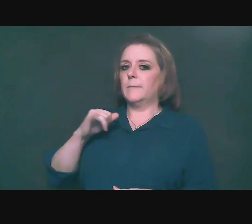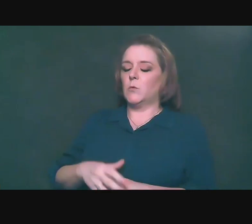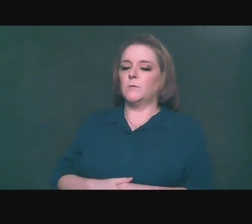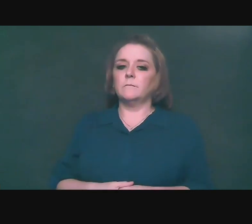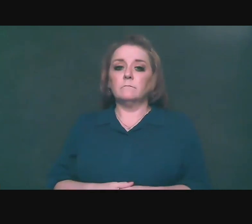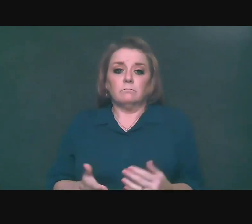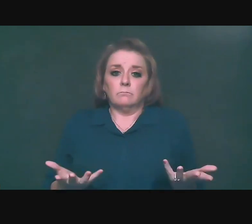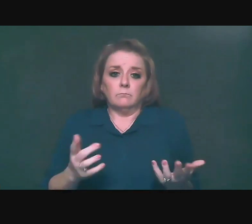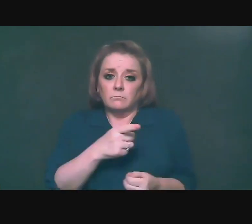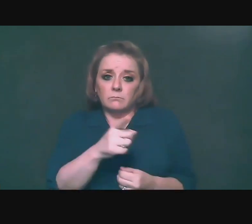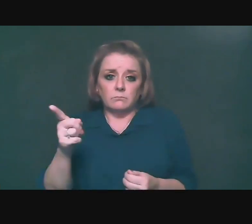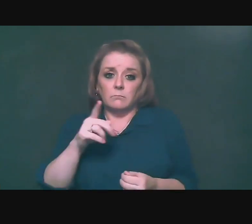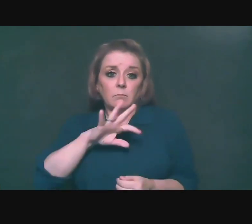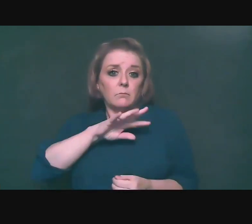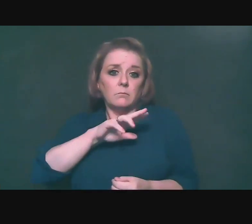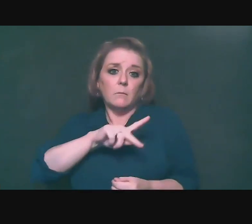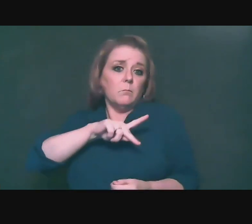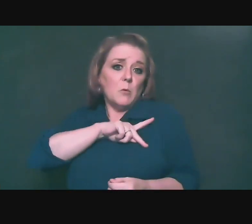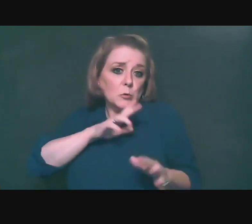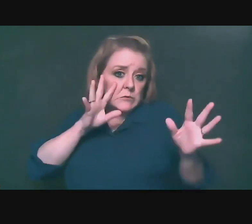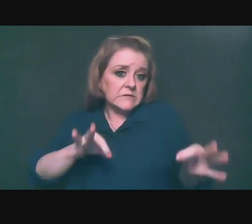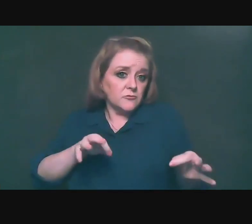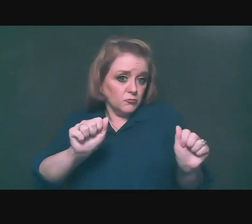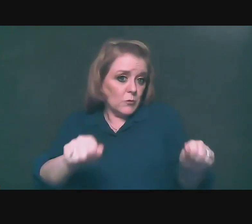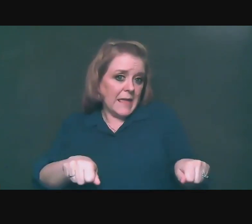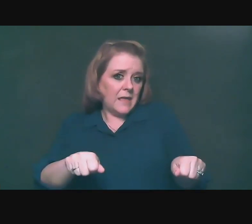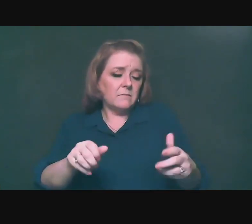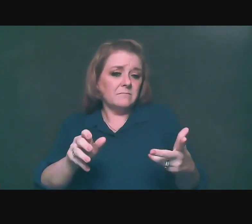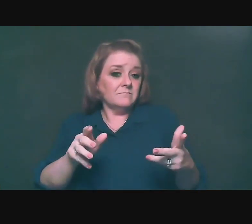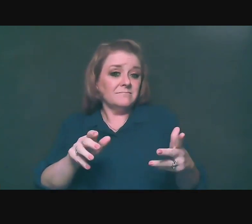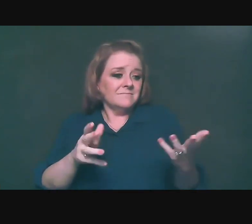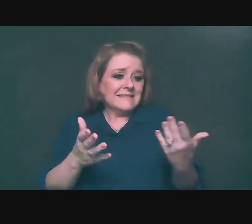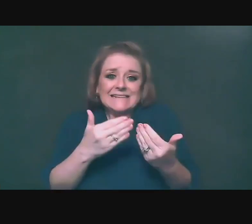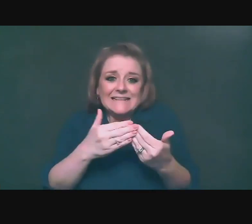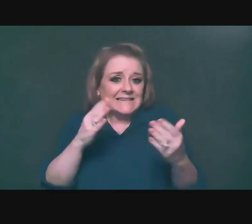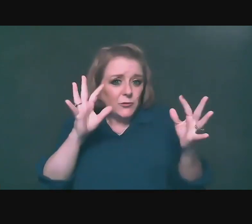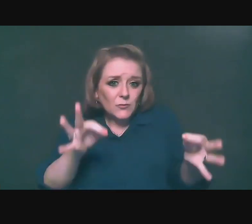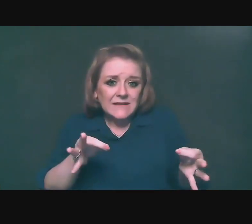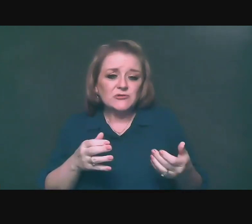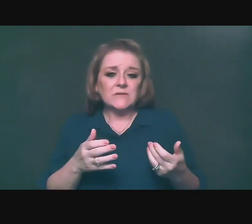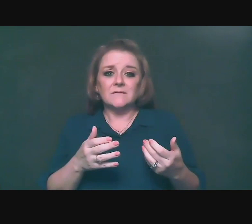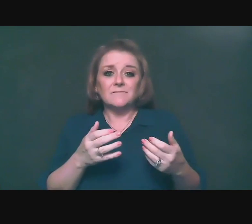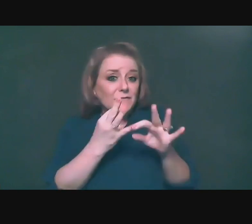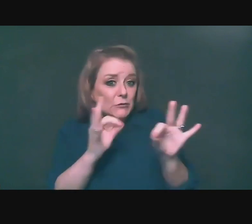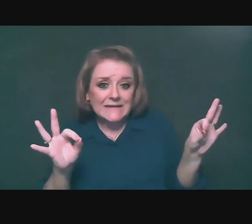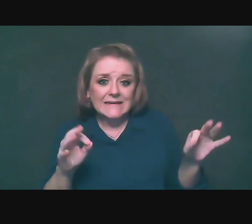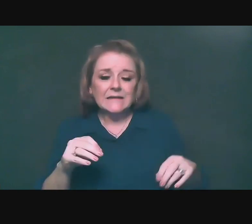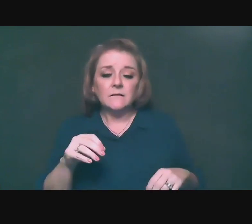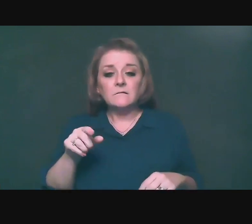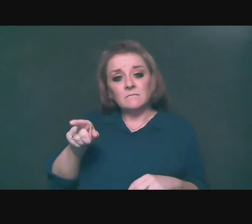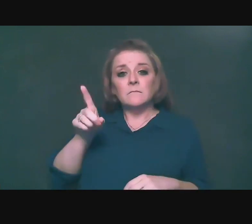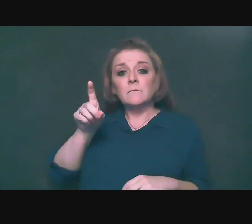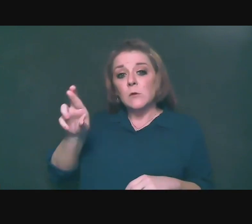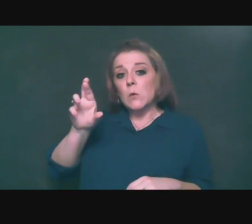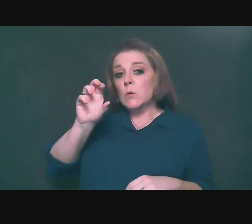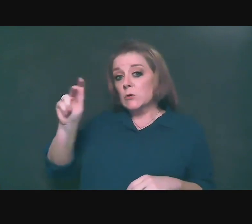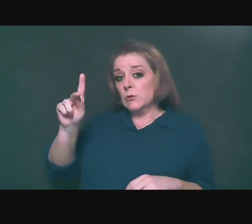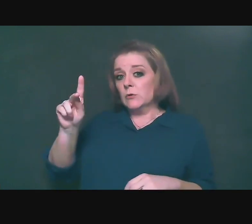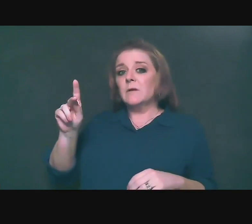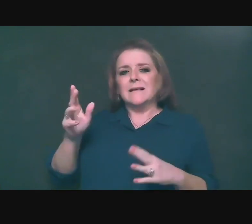that people could make and should make. Dr. Cook has talked about exercising and getting out of the